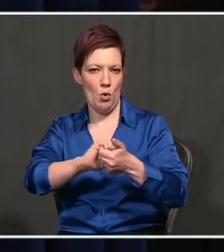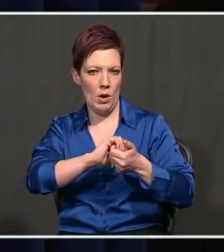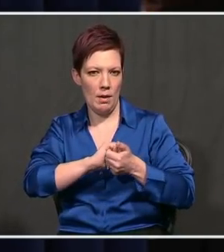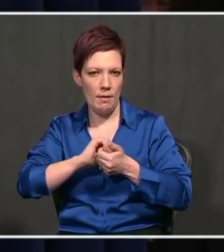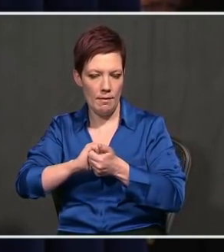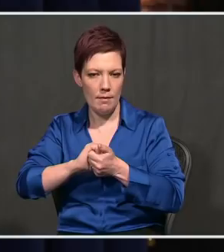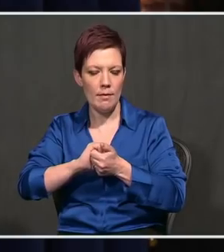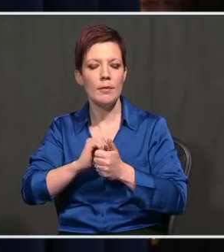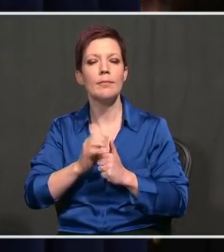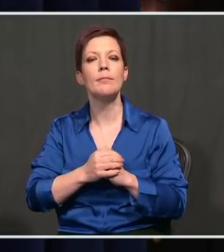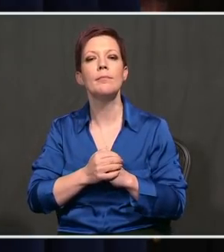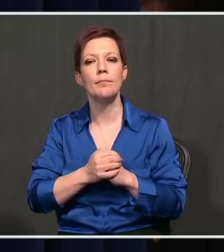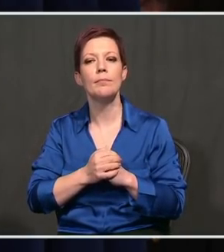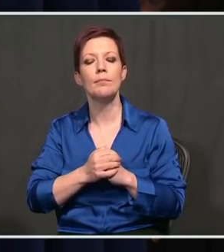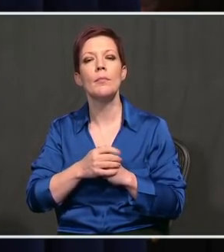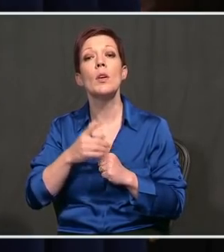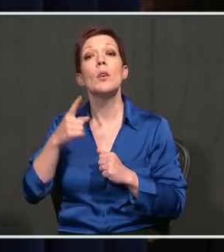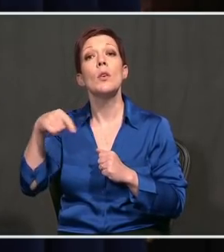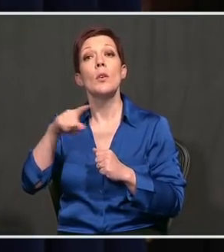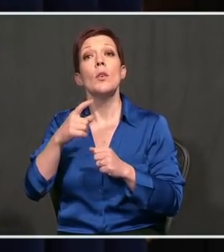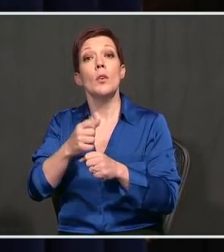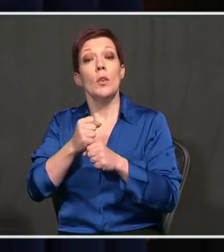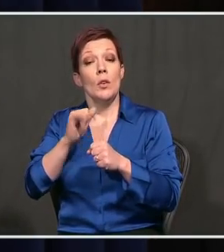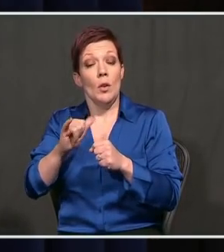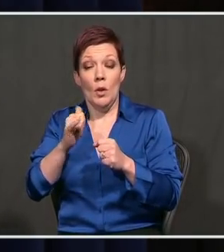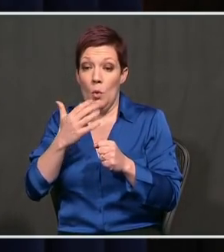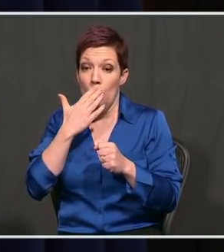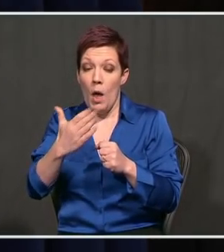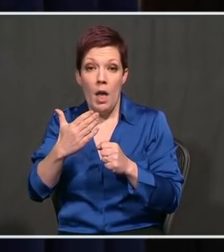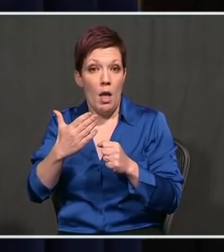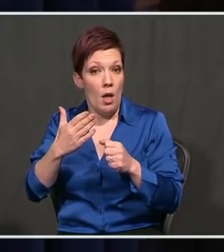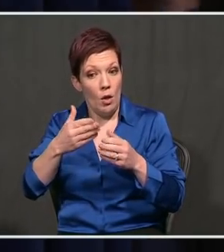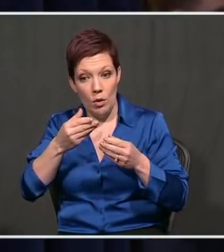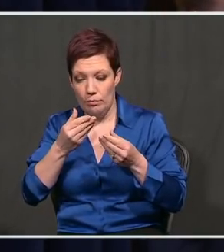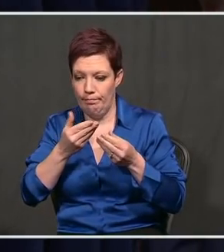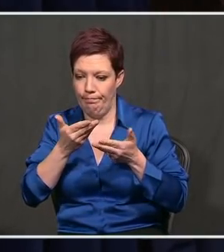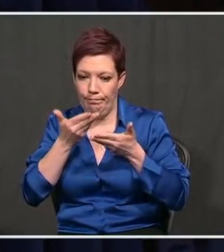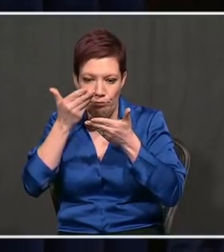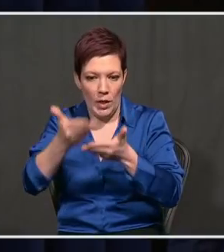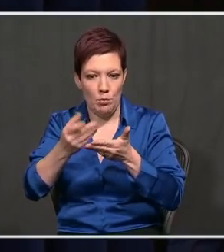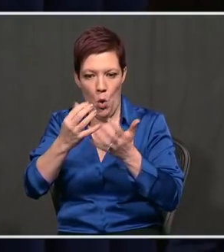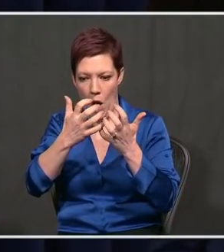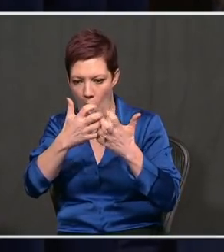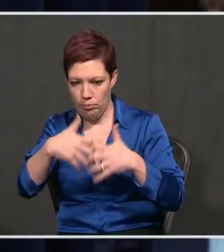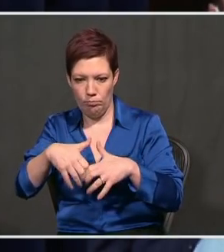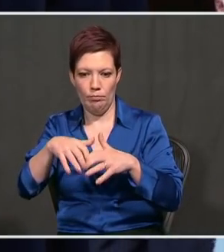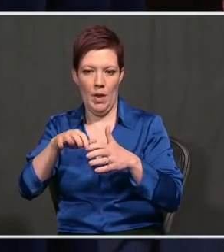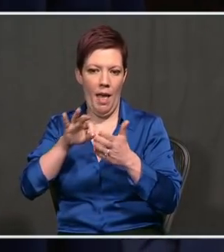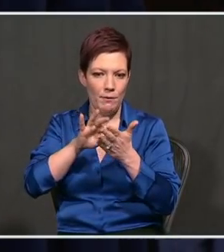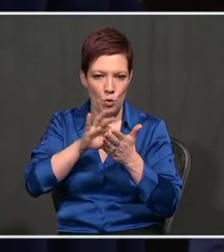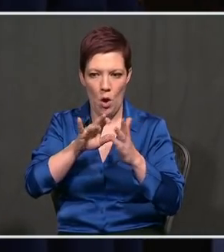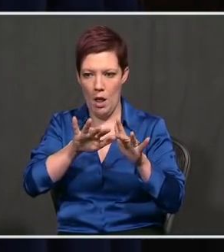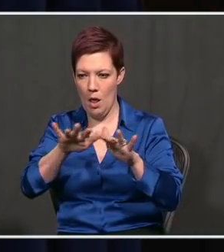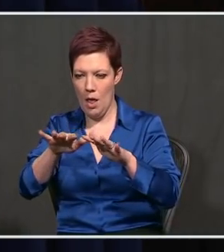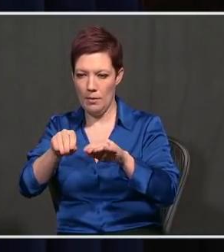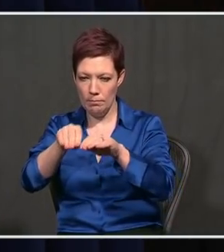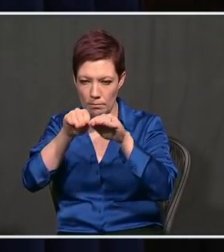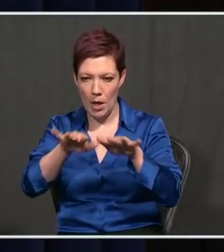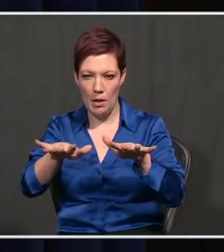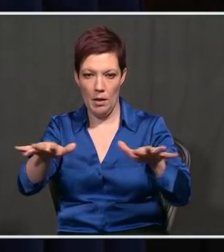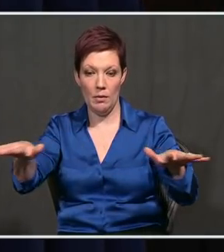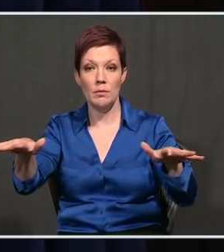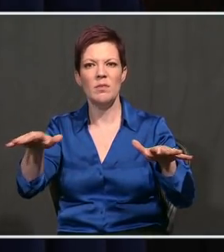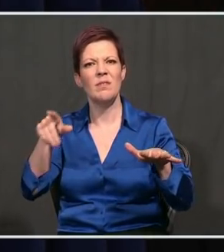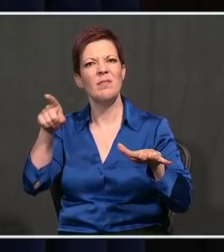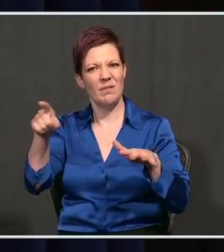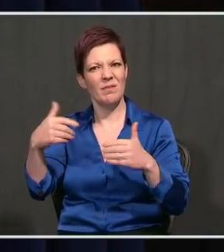they possess, we believe, the most well-developed inventory management, transport, distribution, logistics, and vaccine administration capabilities in the